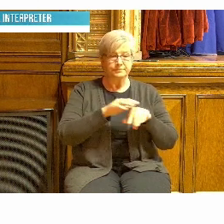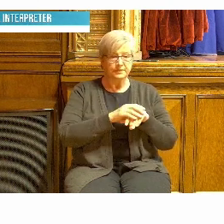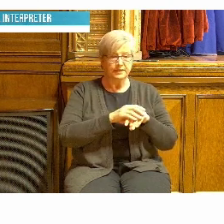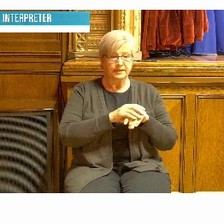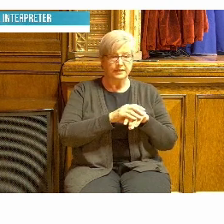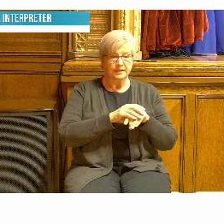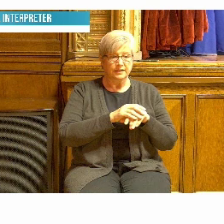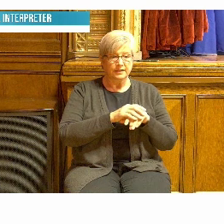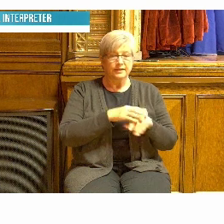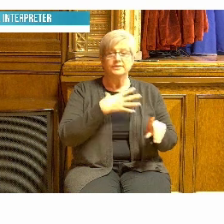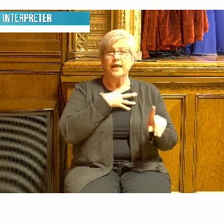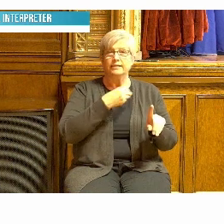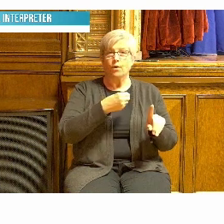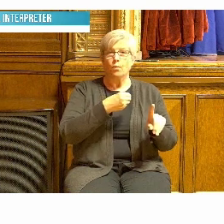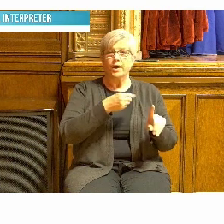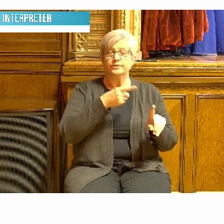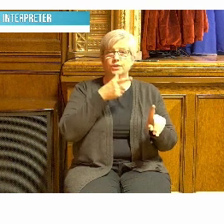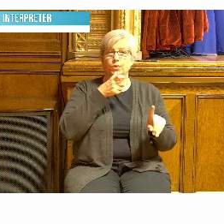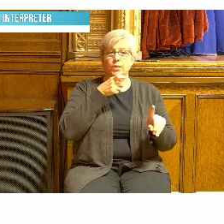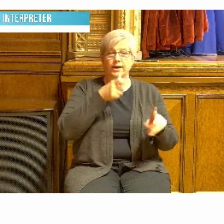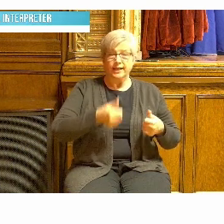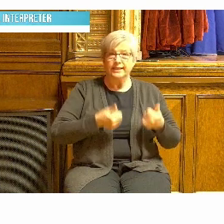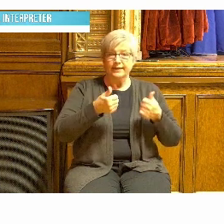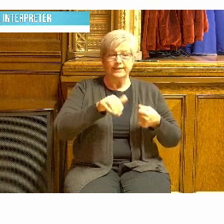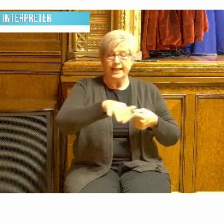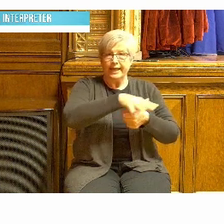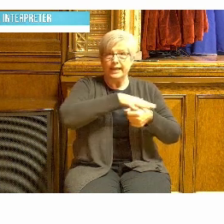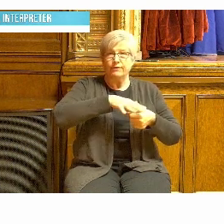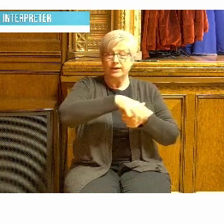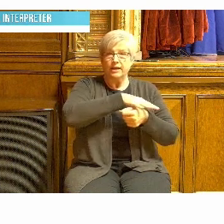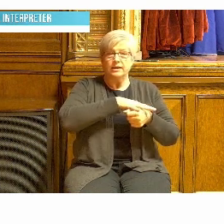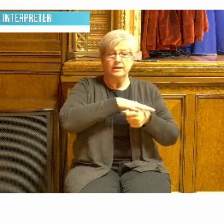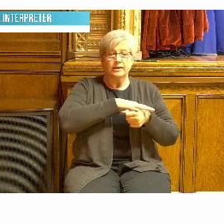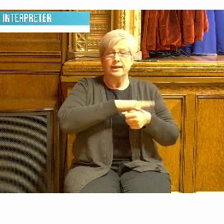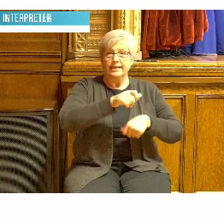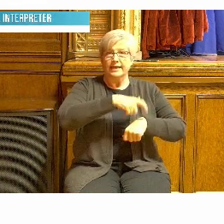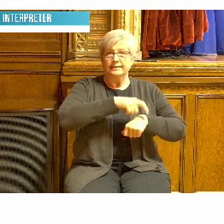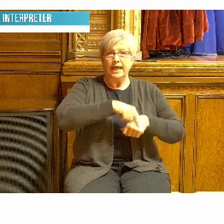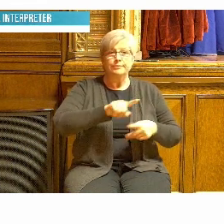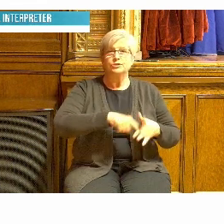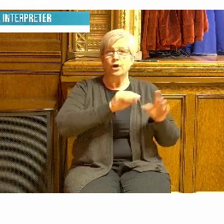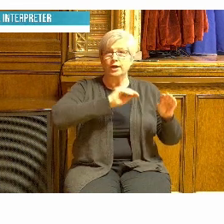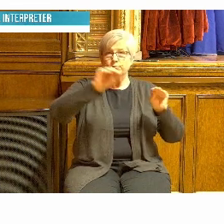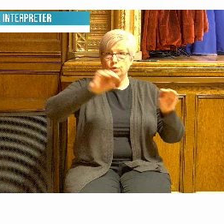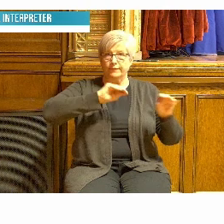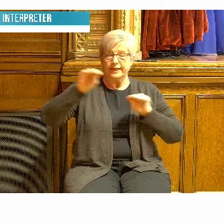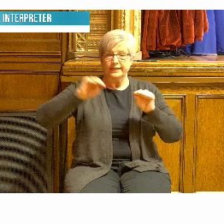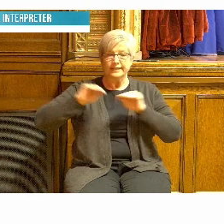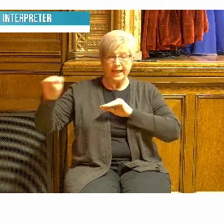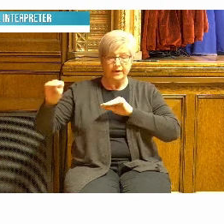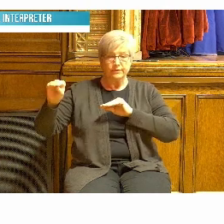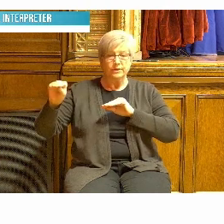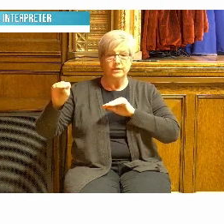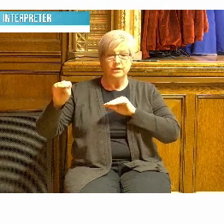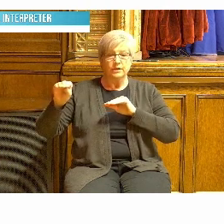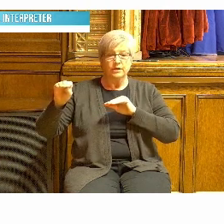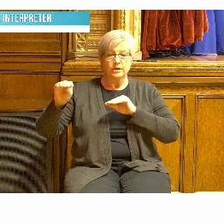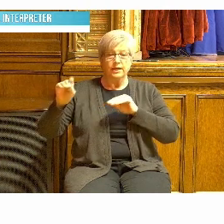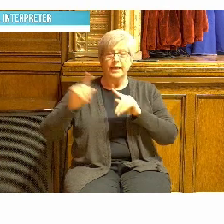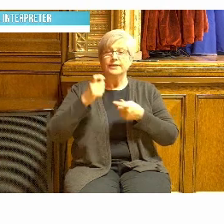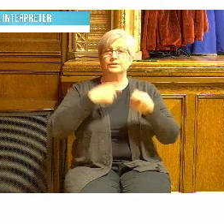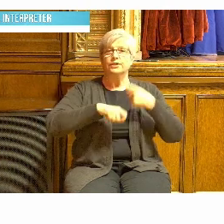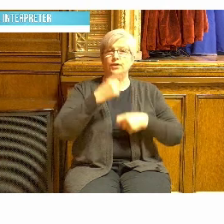The whites who were in that block or in that area at the time started moving out and turning their